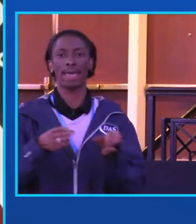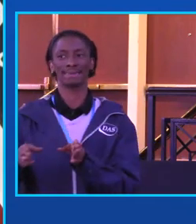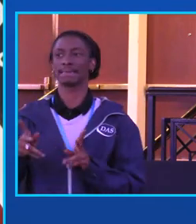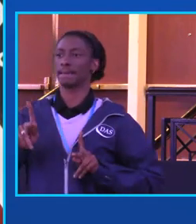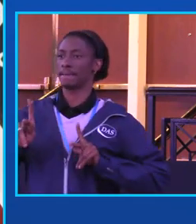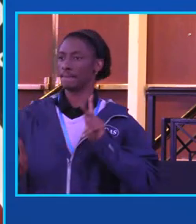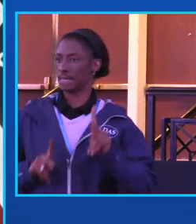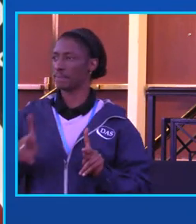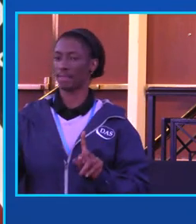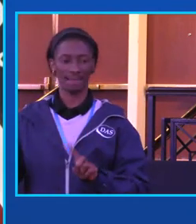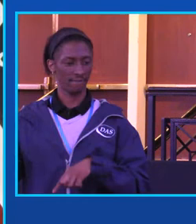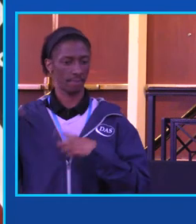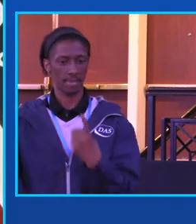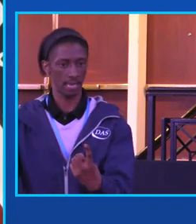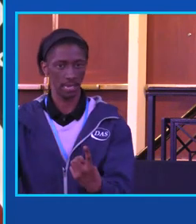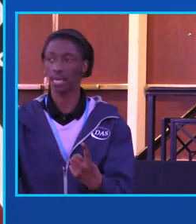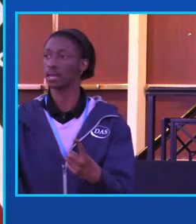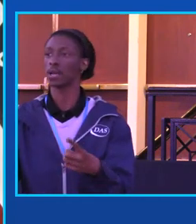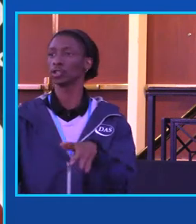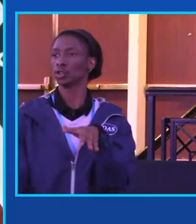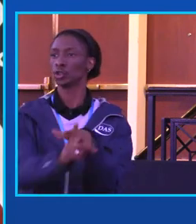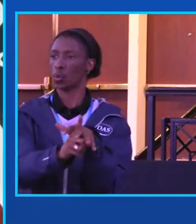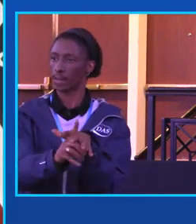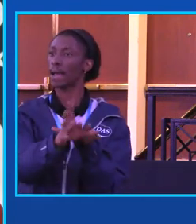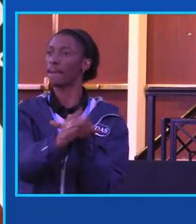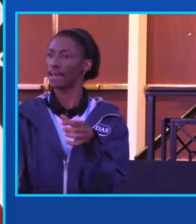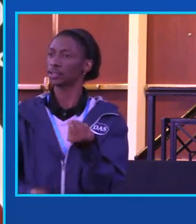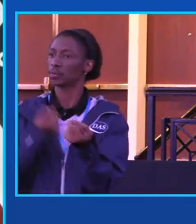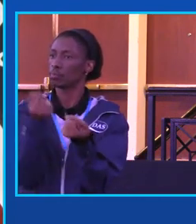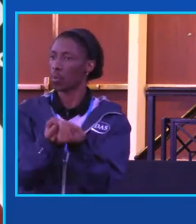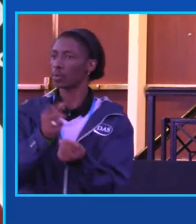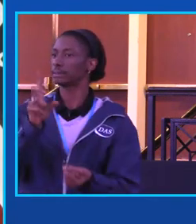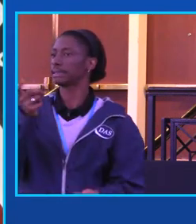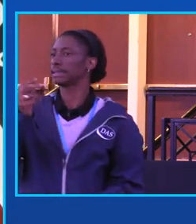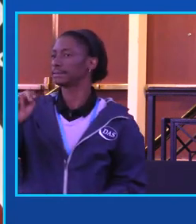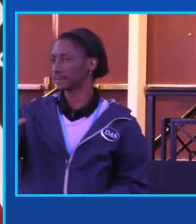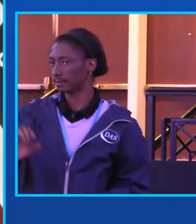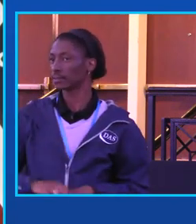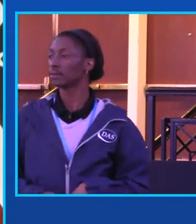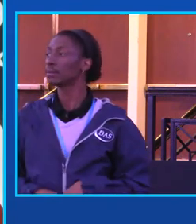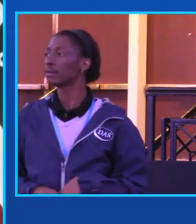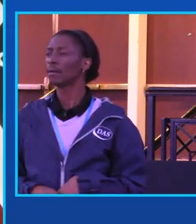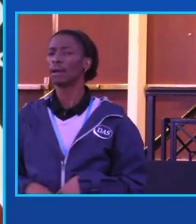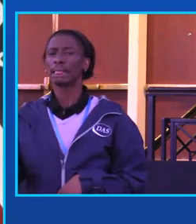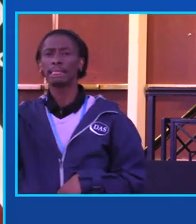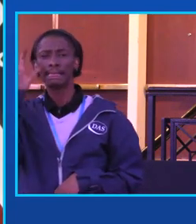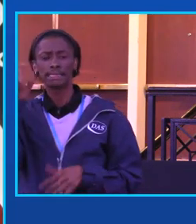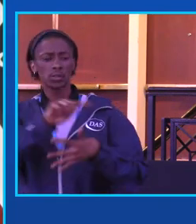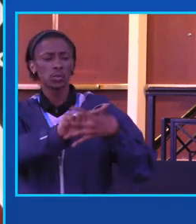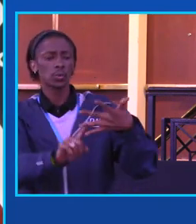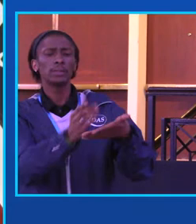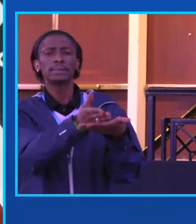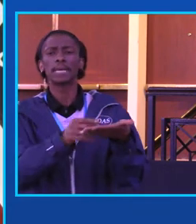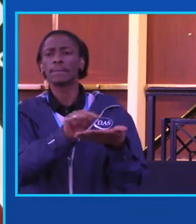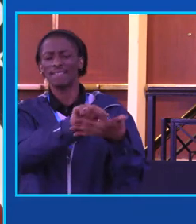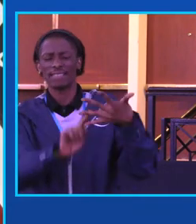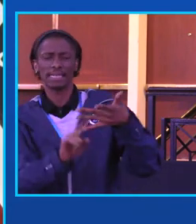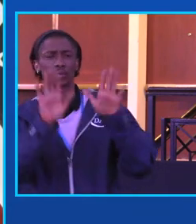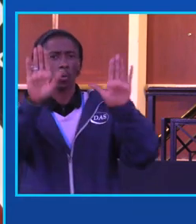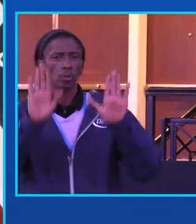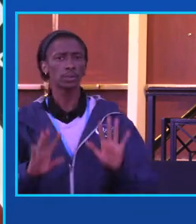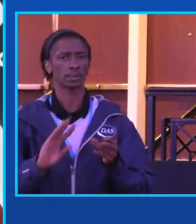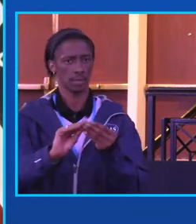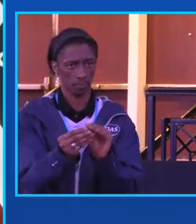been turning out to support the DNC. Listen to some of these incredible numbers.